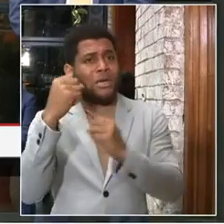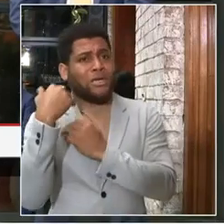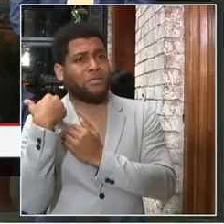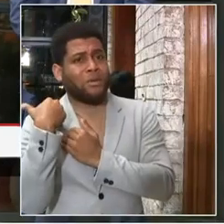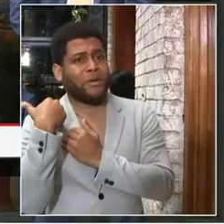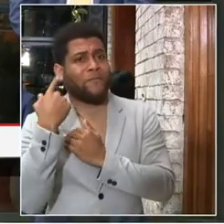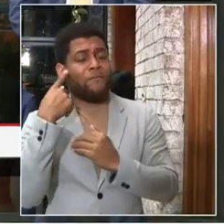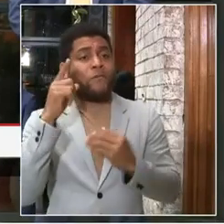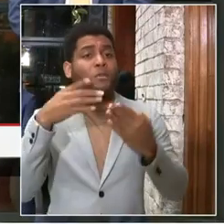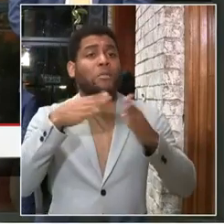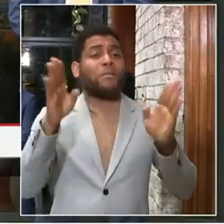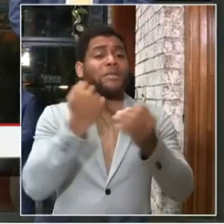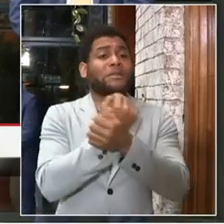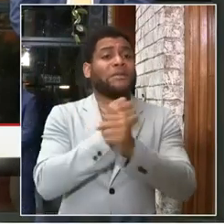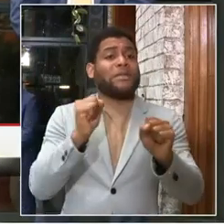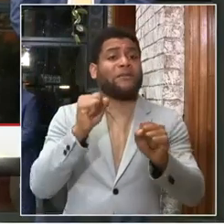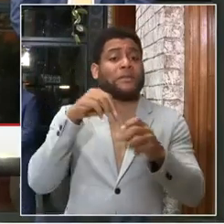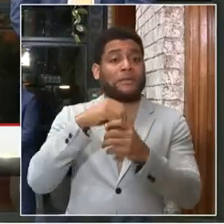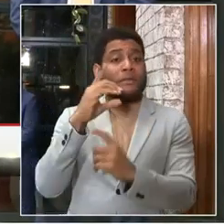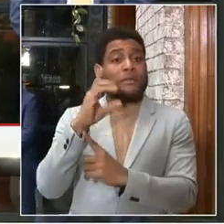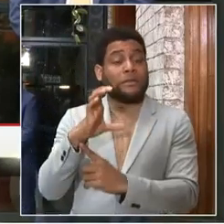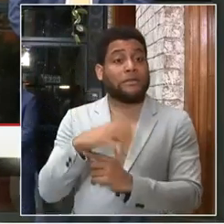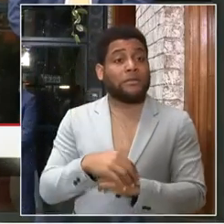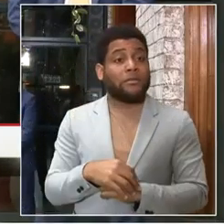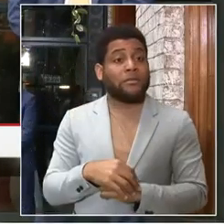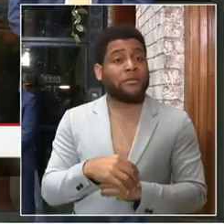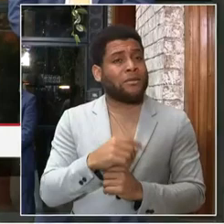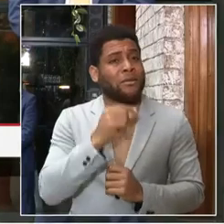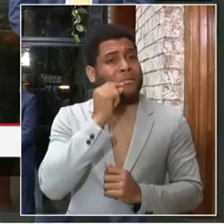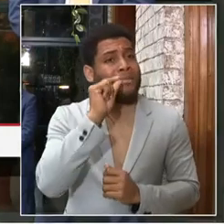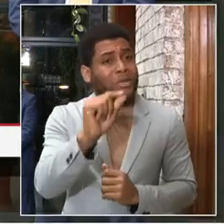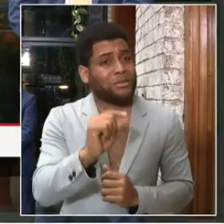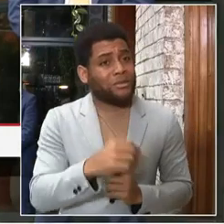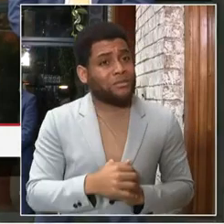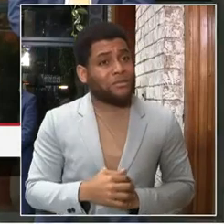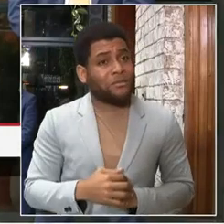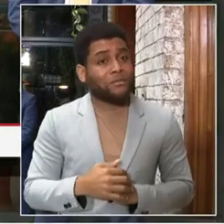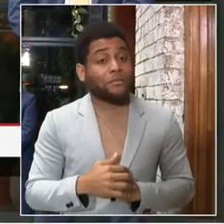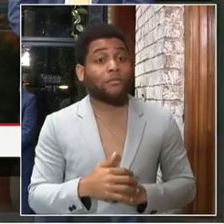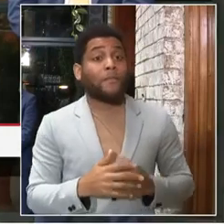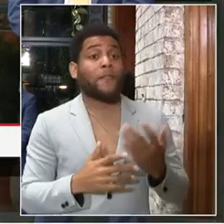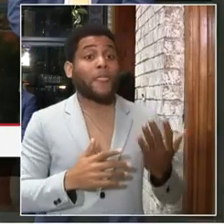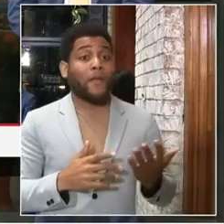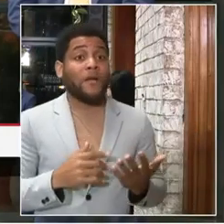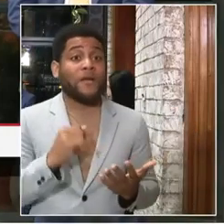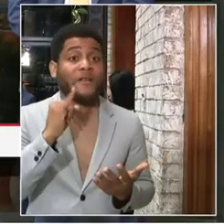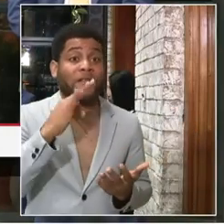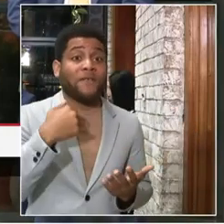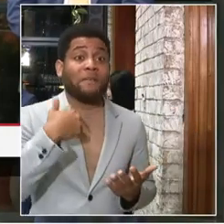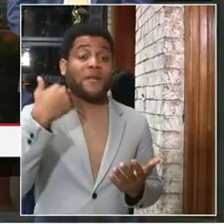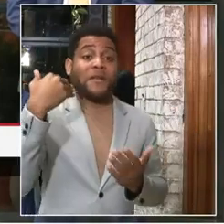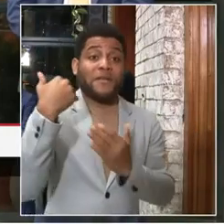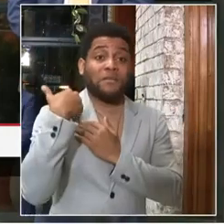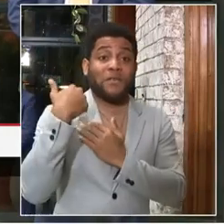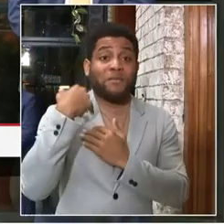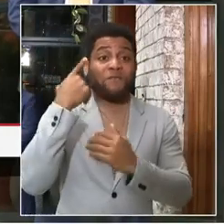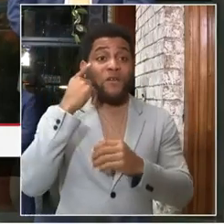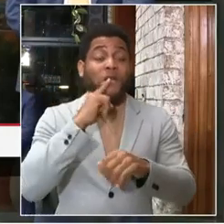public safety in the District of Columbia, period. Whether I'm responsible for the actual